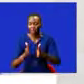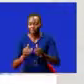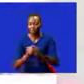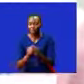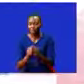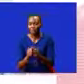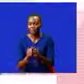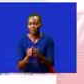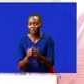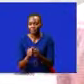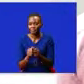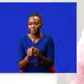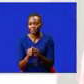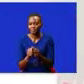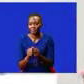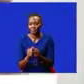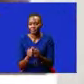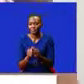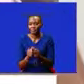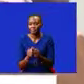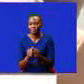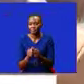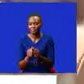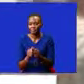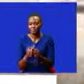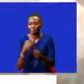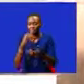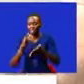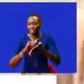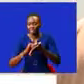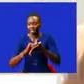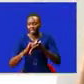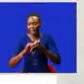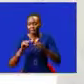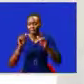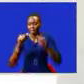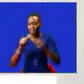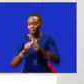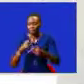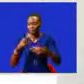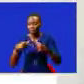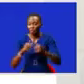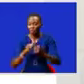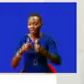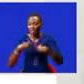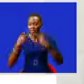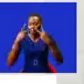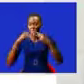Gimeda medalya.